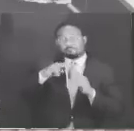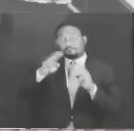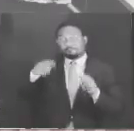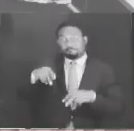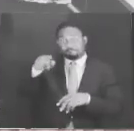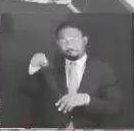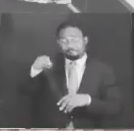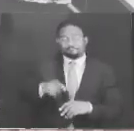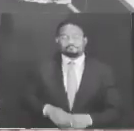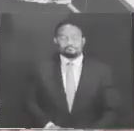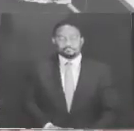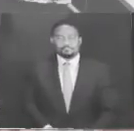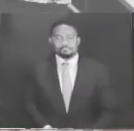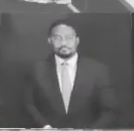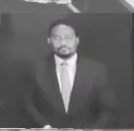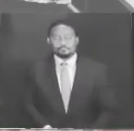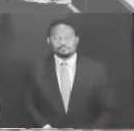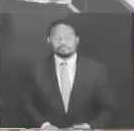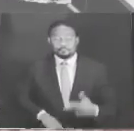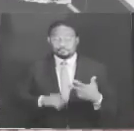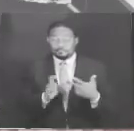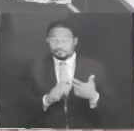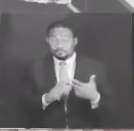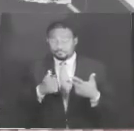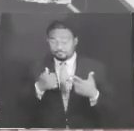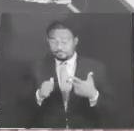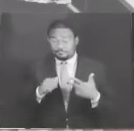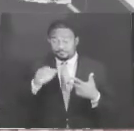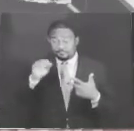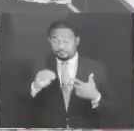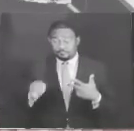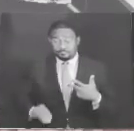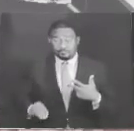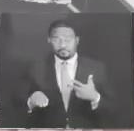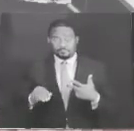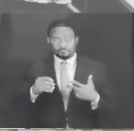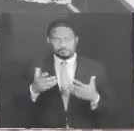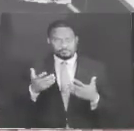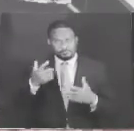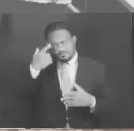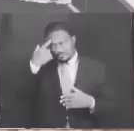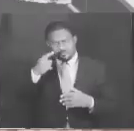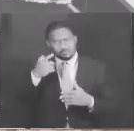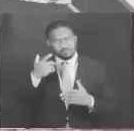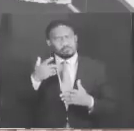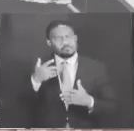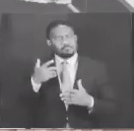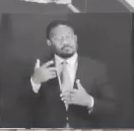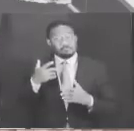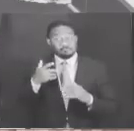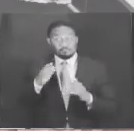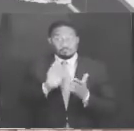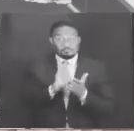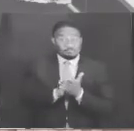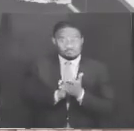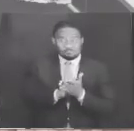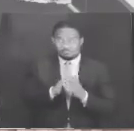The Speaker, again, 10% of the amount is earmarked for the construction of educational